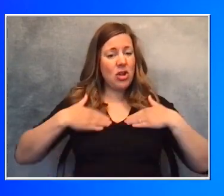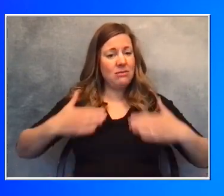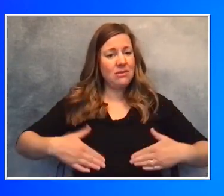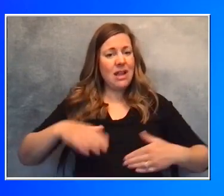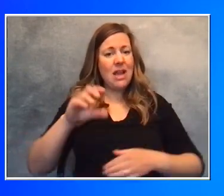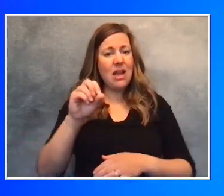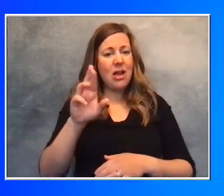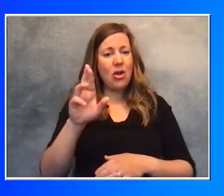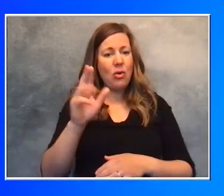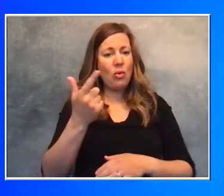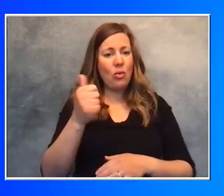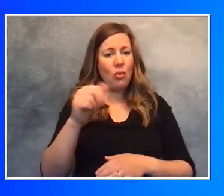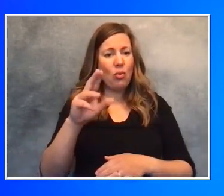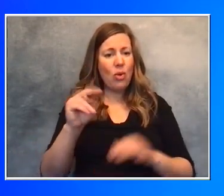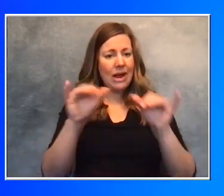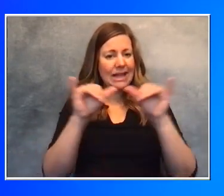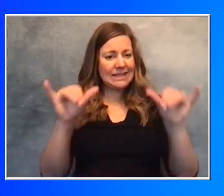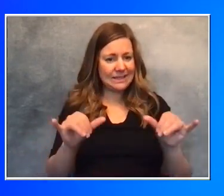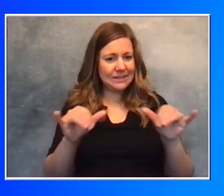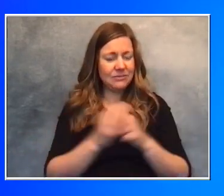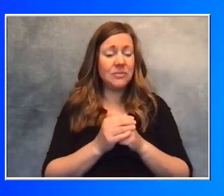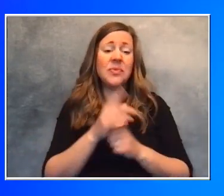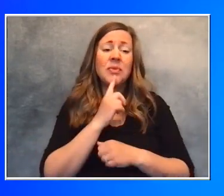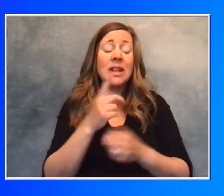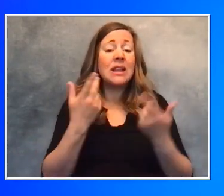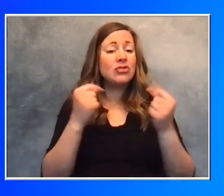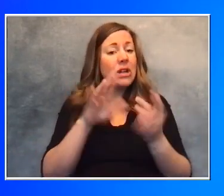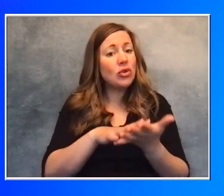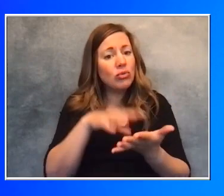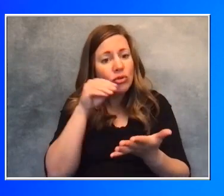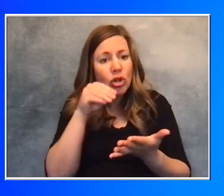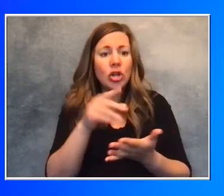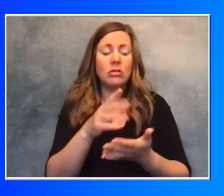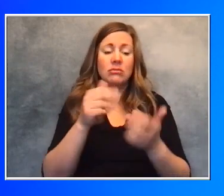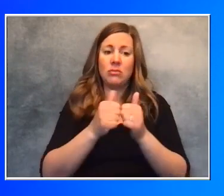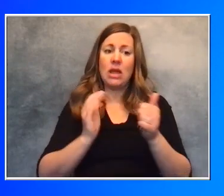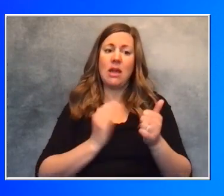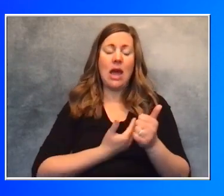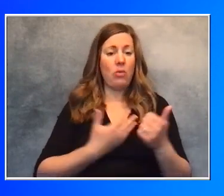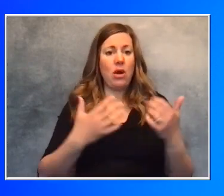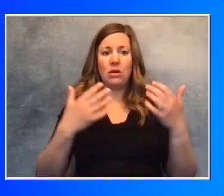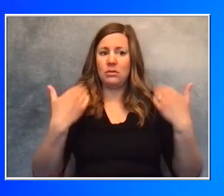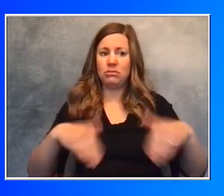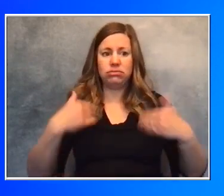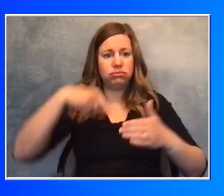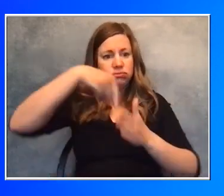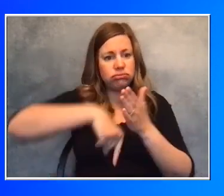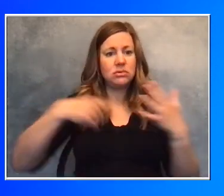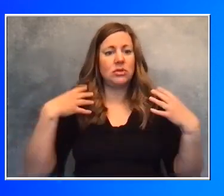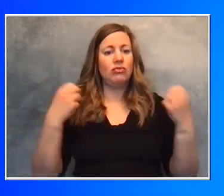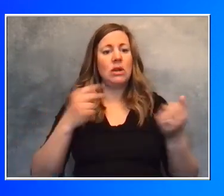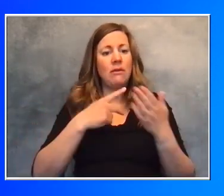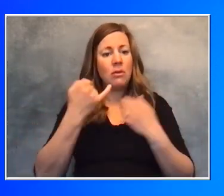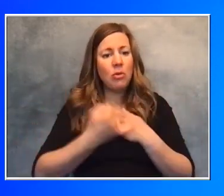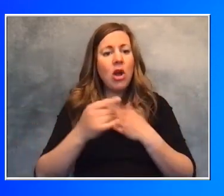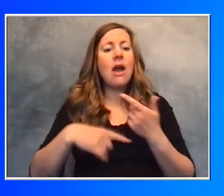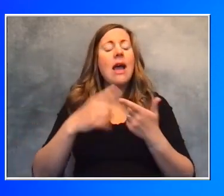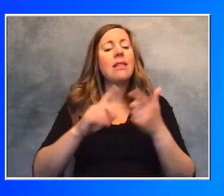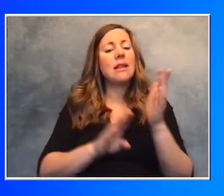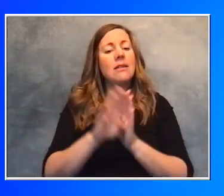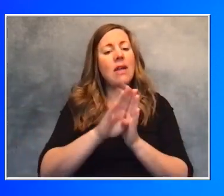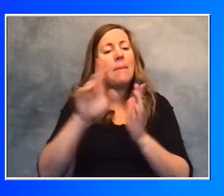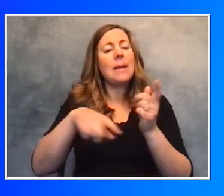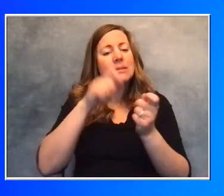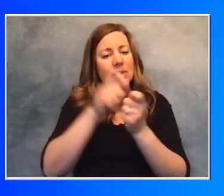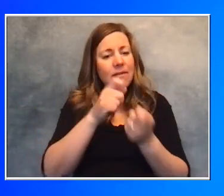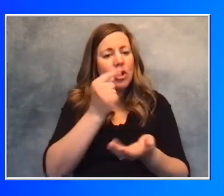trying to learn through the really expansive Recover Project, and then we can develop specific targeted treatments for